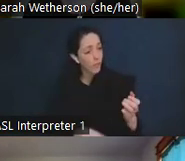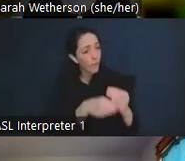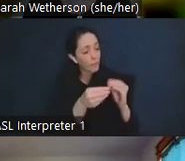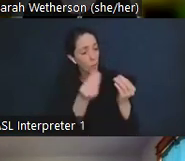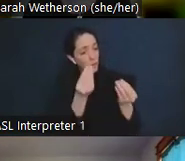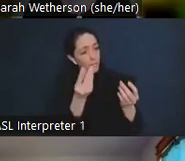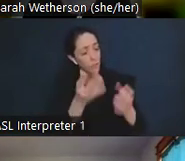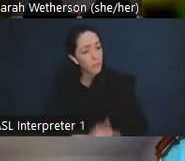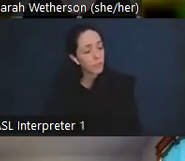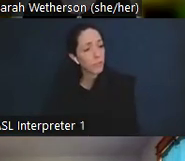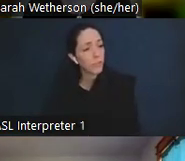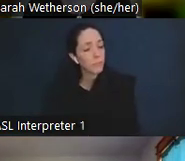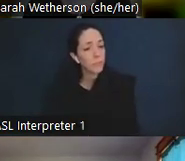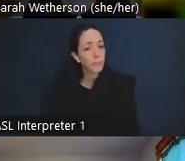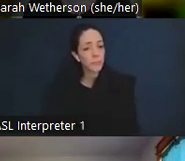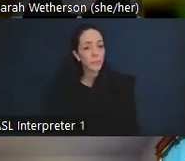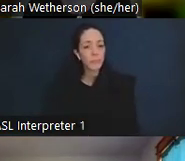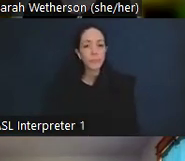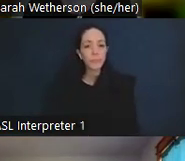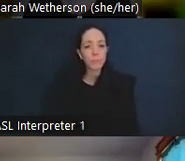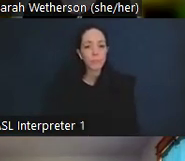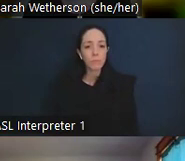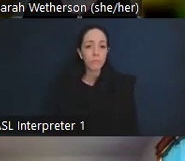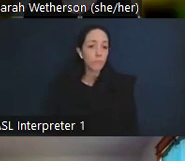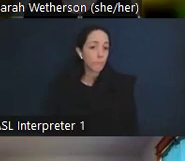like we should think about?